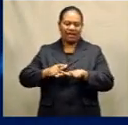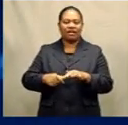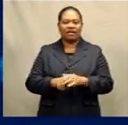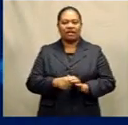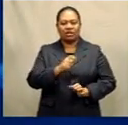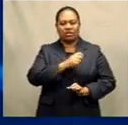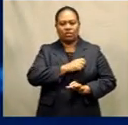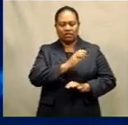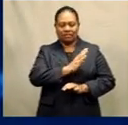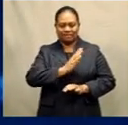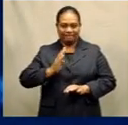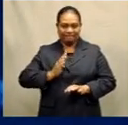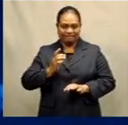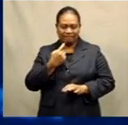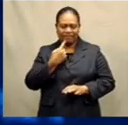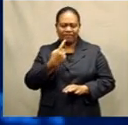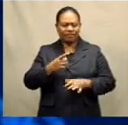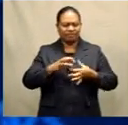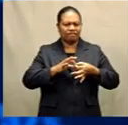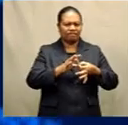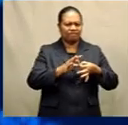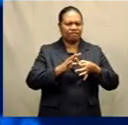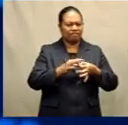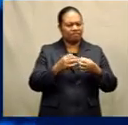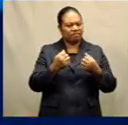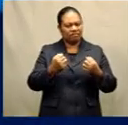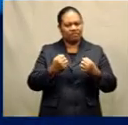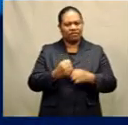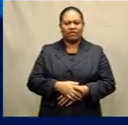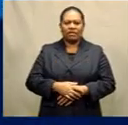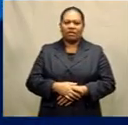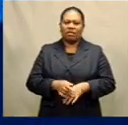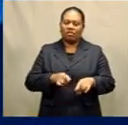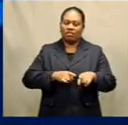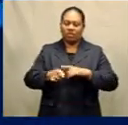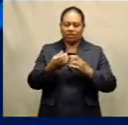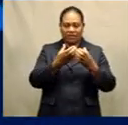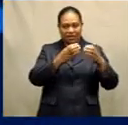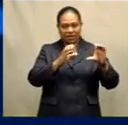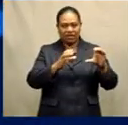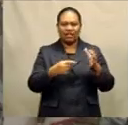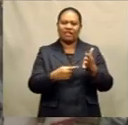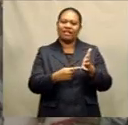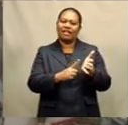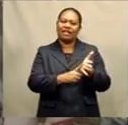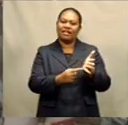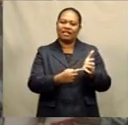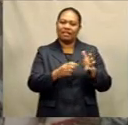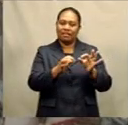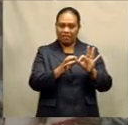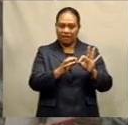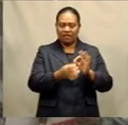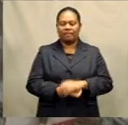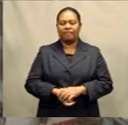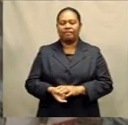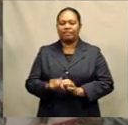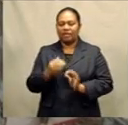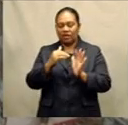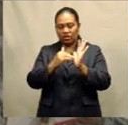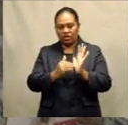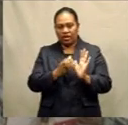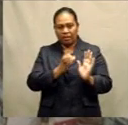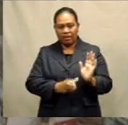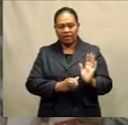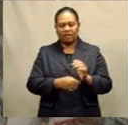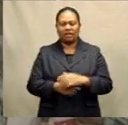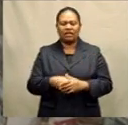memorandum of agreement will strengthen the relationship between the two municipal councils and the TLTB. Special Administrators Chair Isikeli